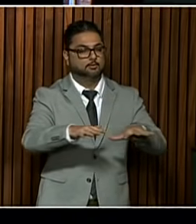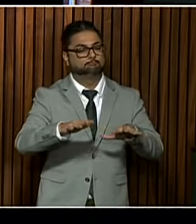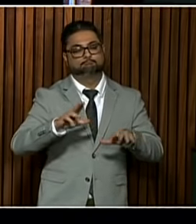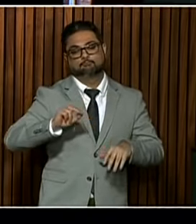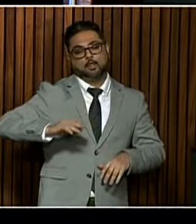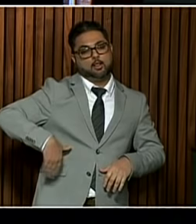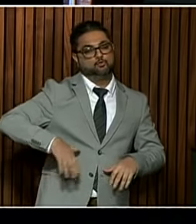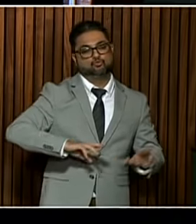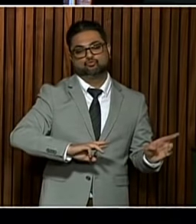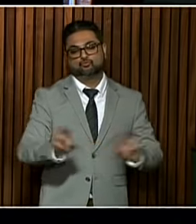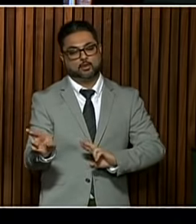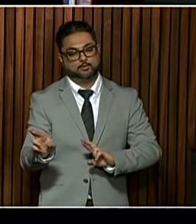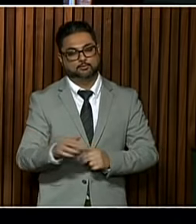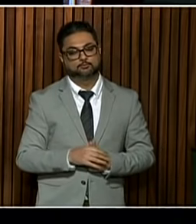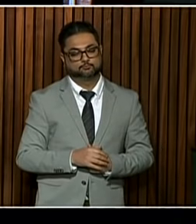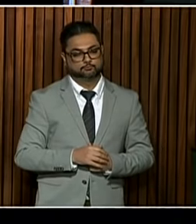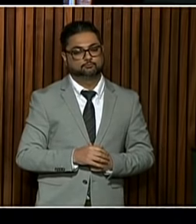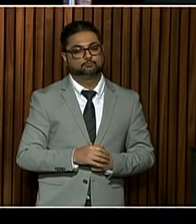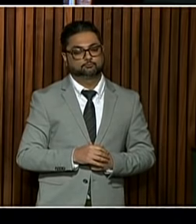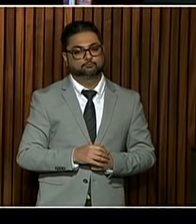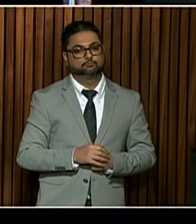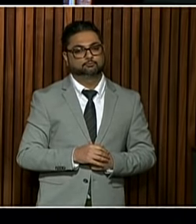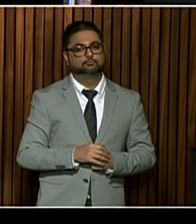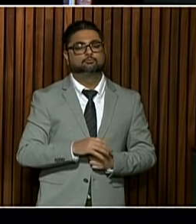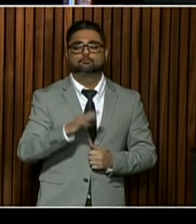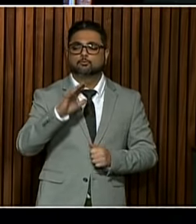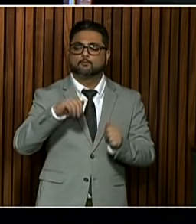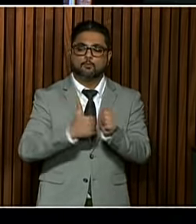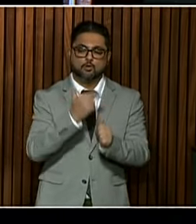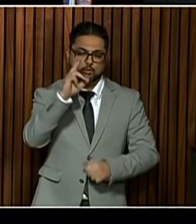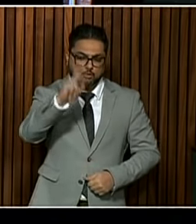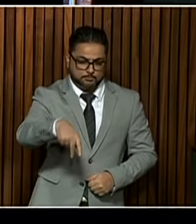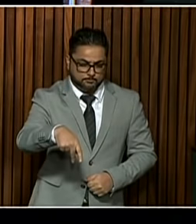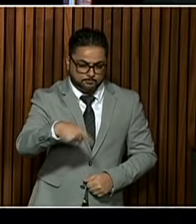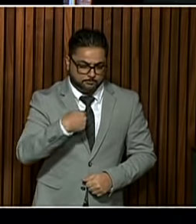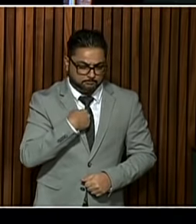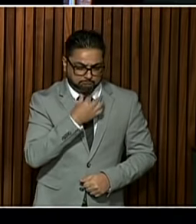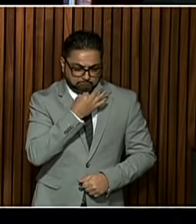Thank you. And can you possibly comment on rumors of